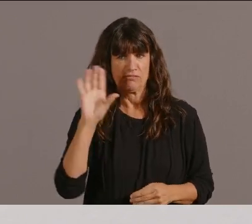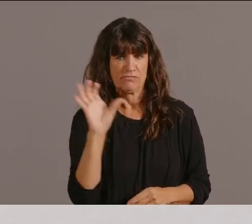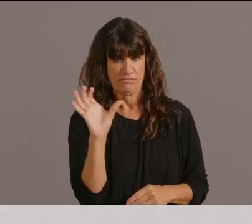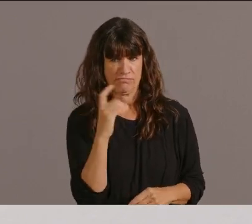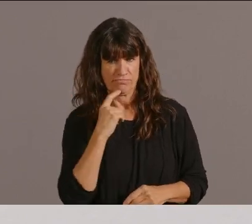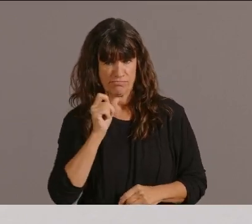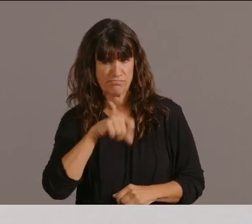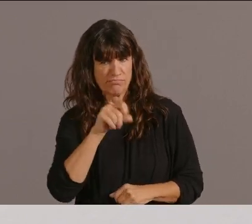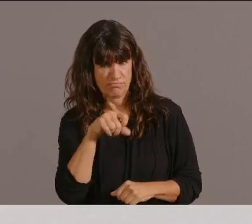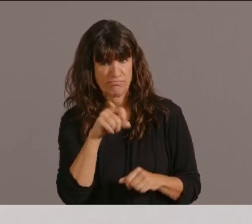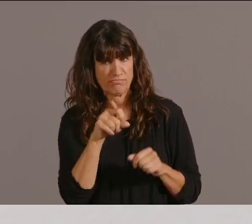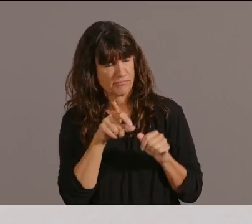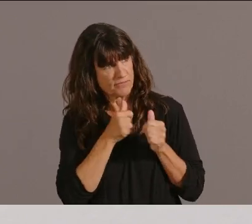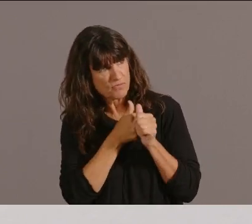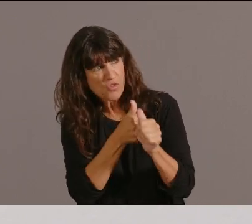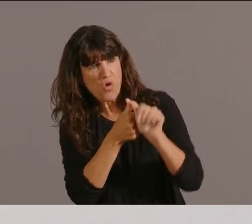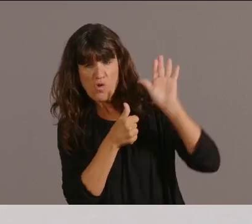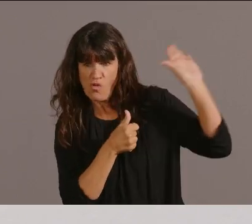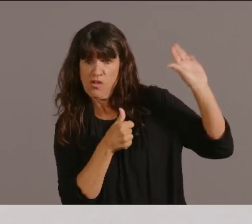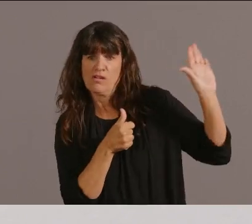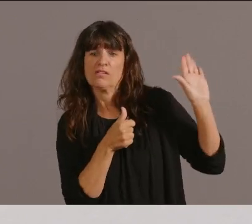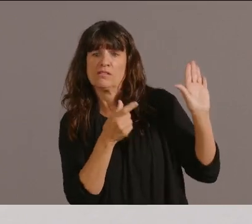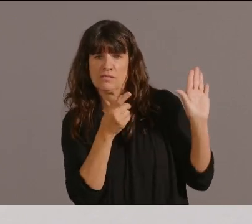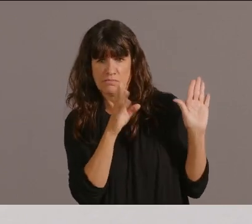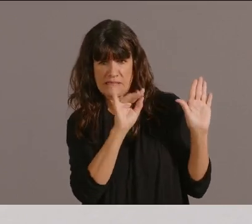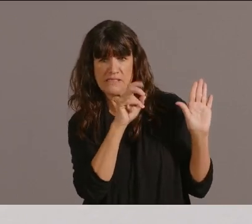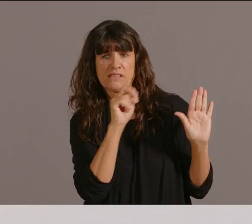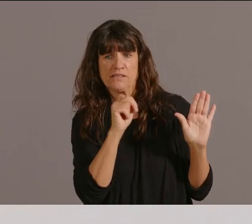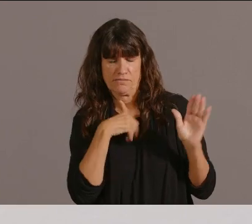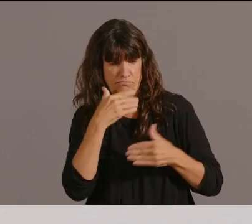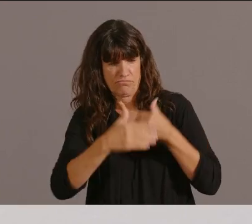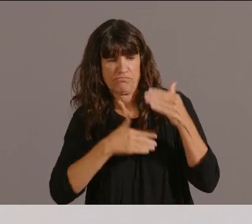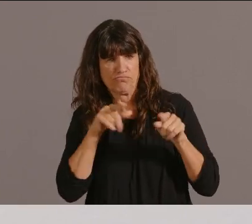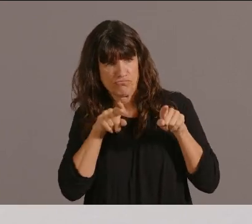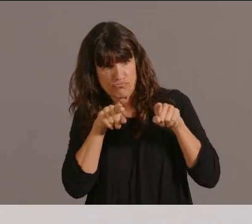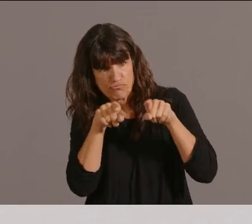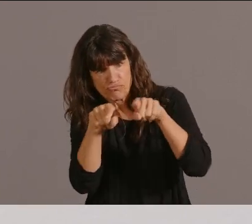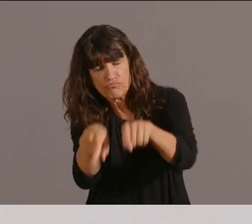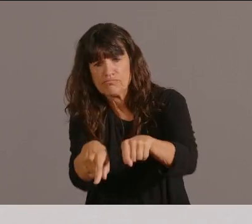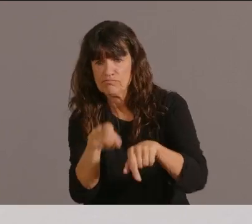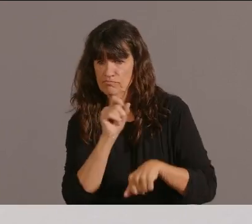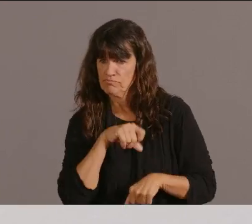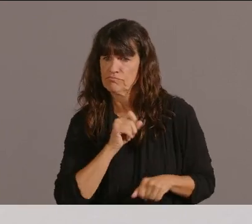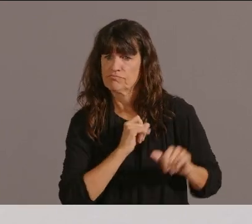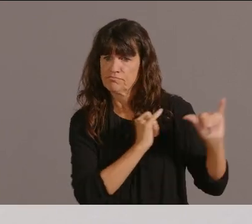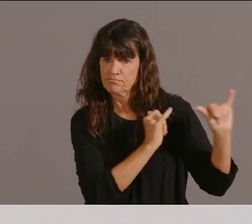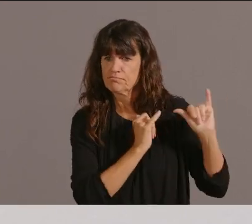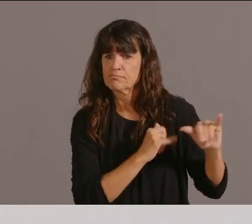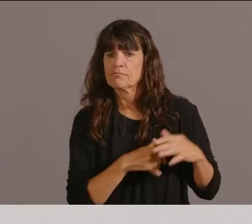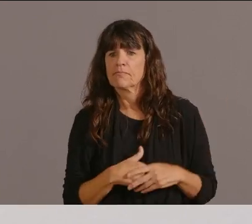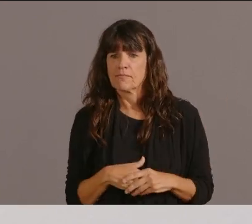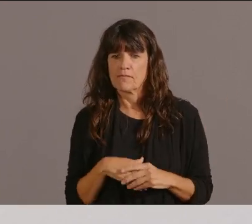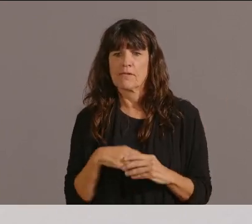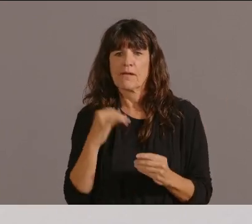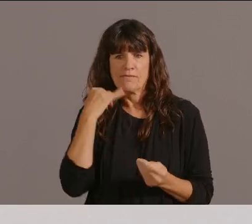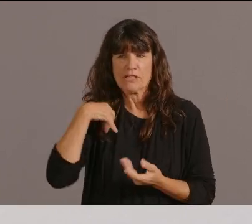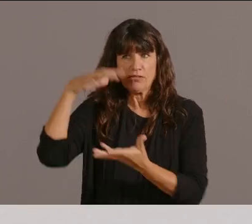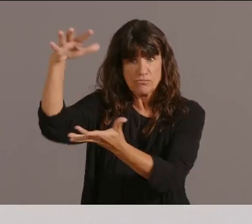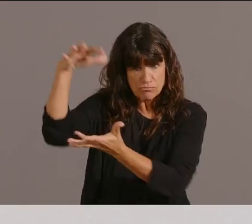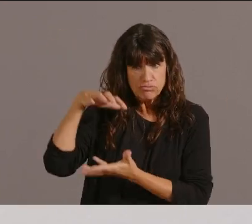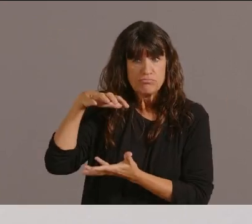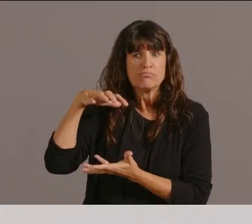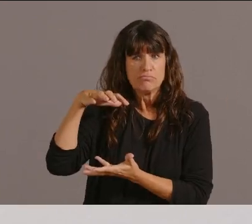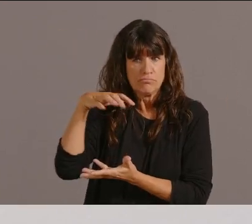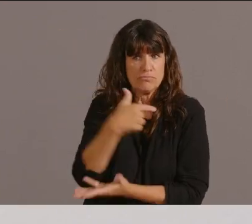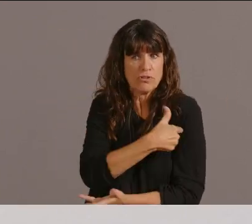so, as long as we continue to get the vaccine and that we don't have another winter storm that delays shipment